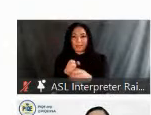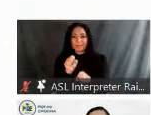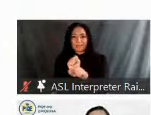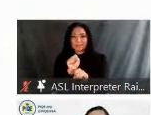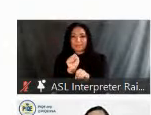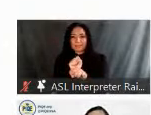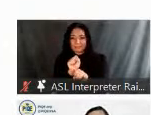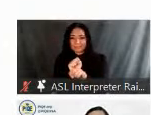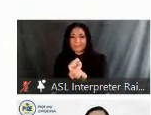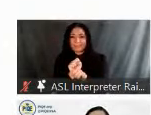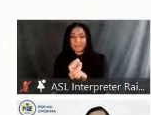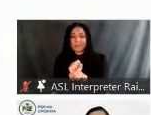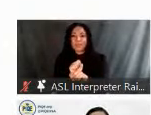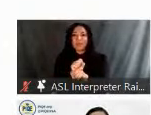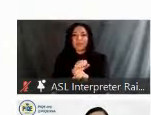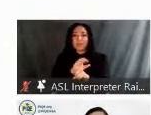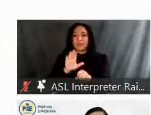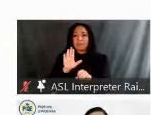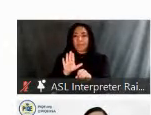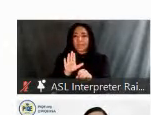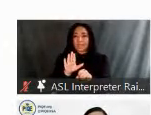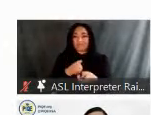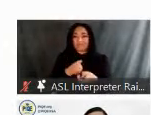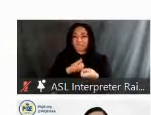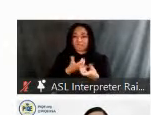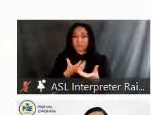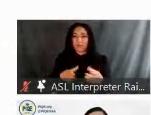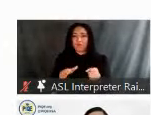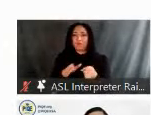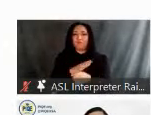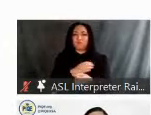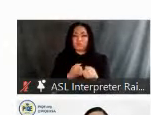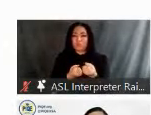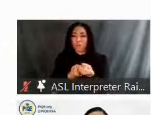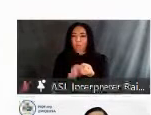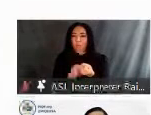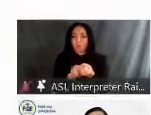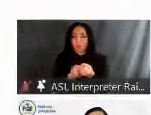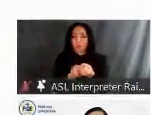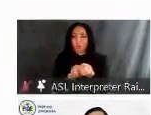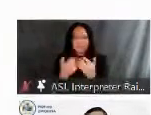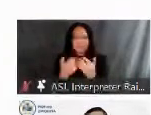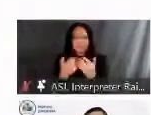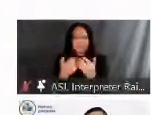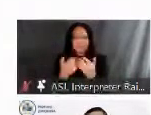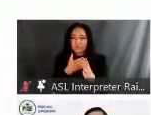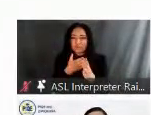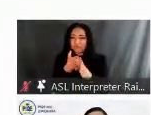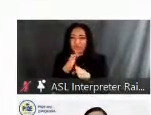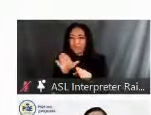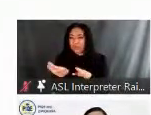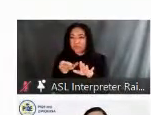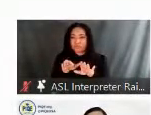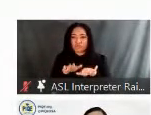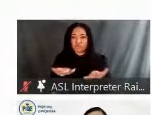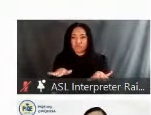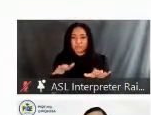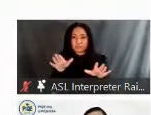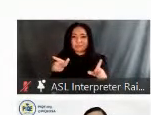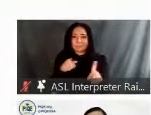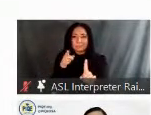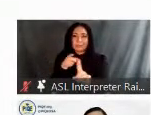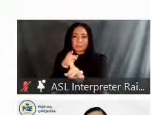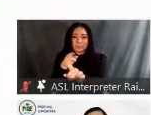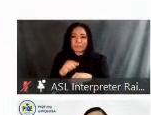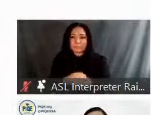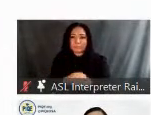The participants expressed their full support for their children and whatever careers they decided to pursue. The